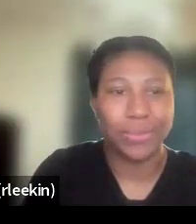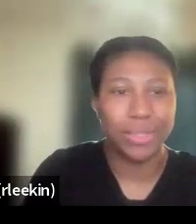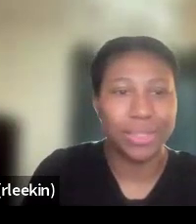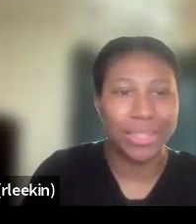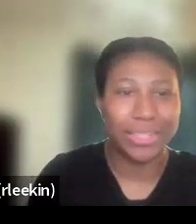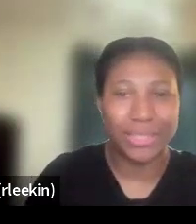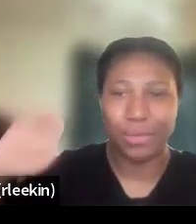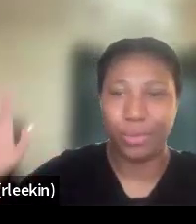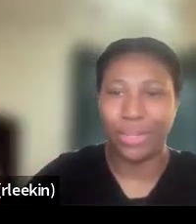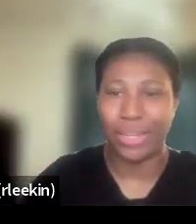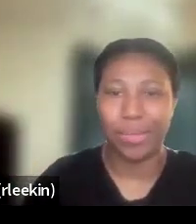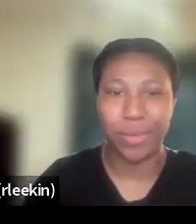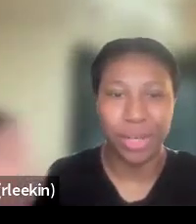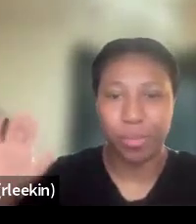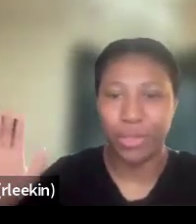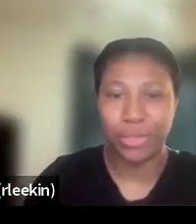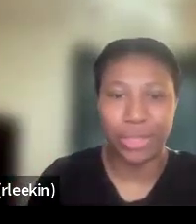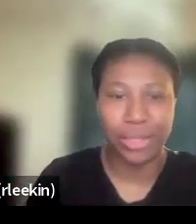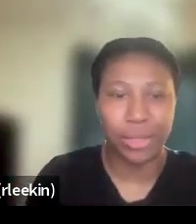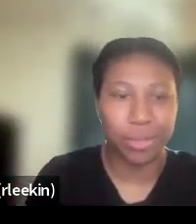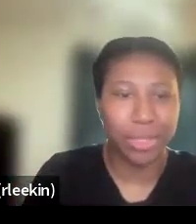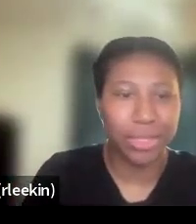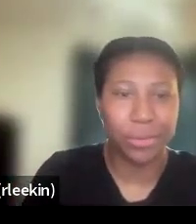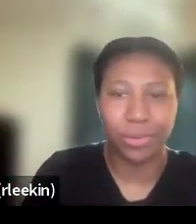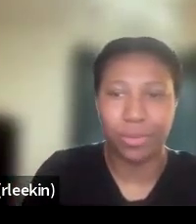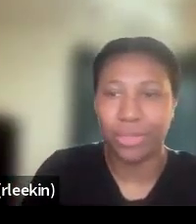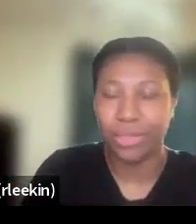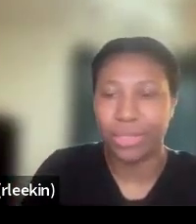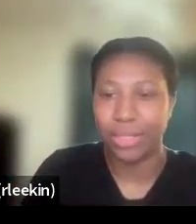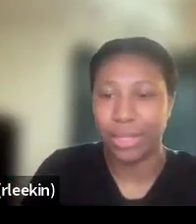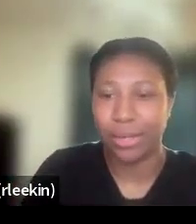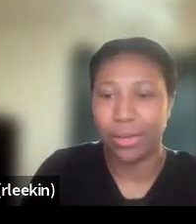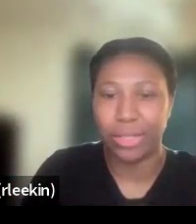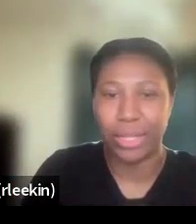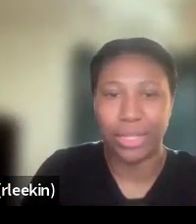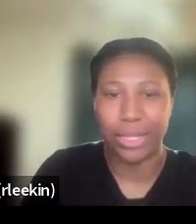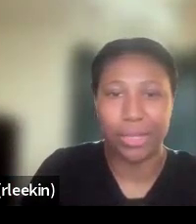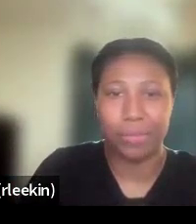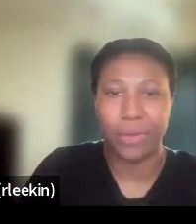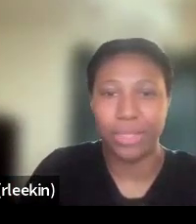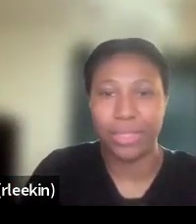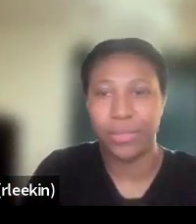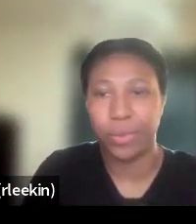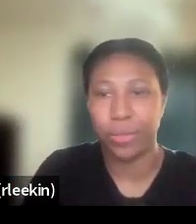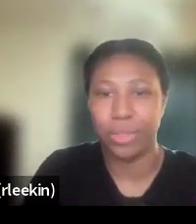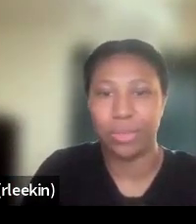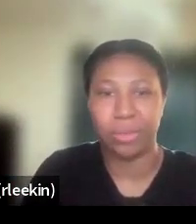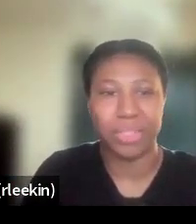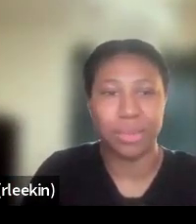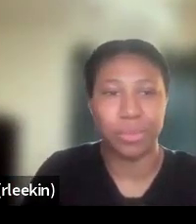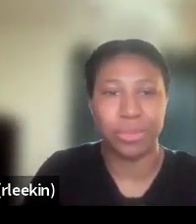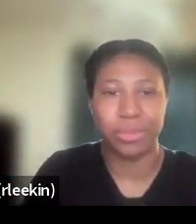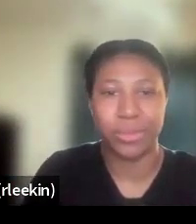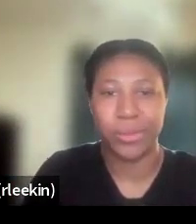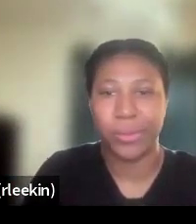well. So nice to see everyone again. But I'm Rachel Leakin. I'm a container specialist architect at AWS, working with